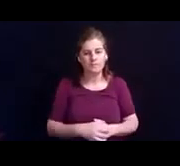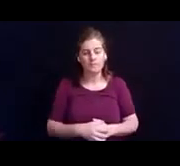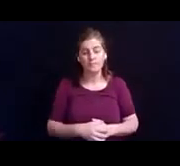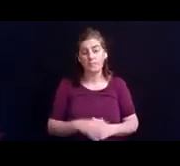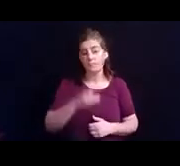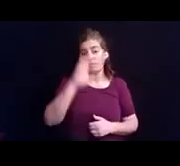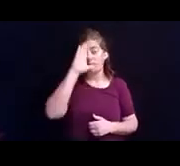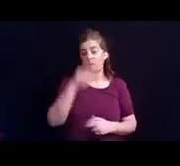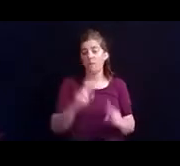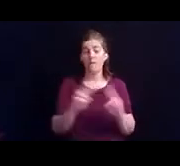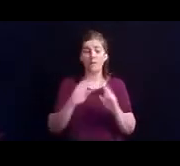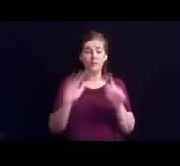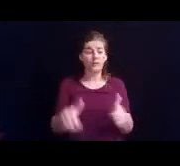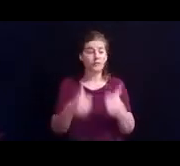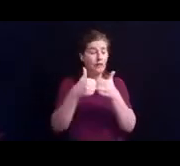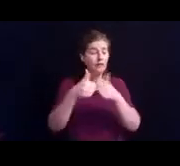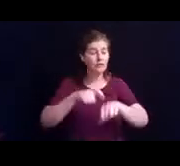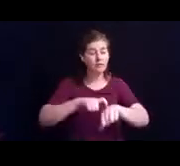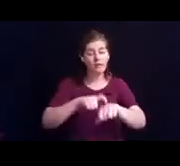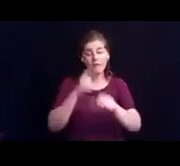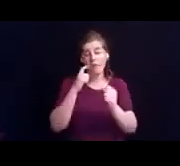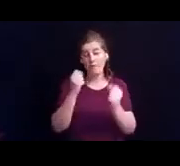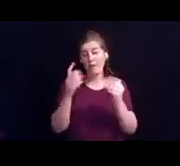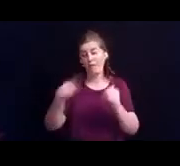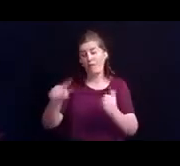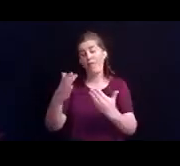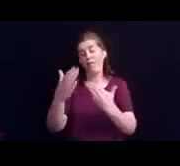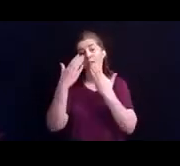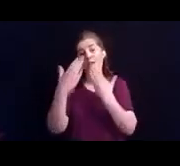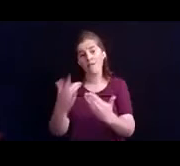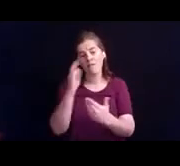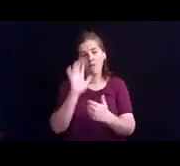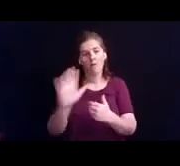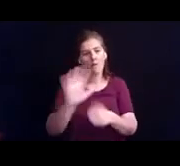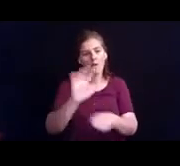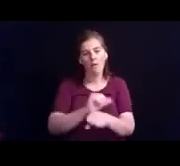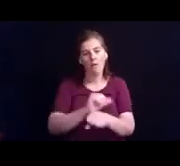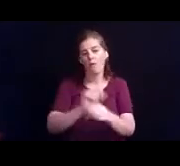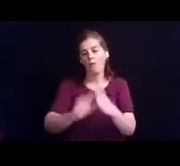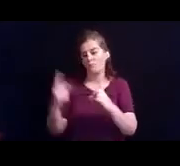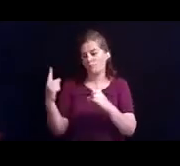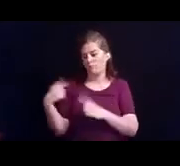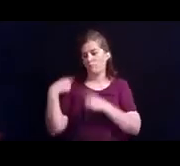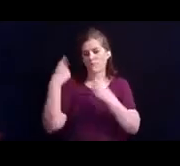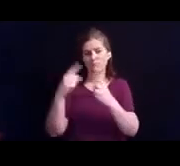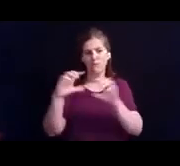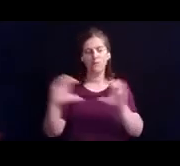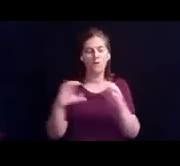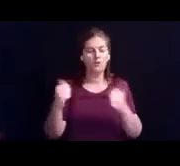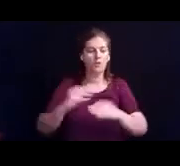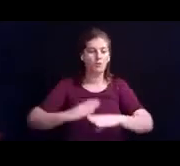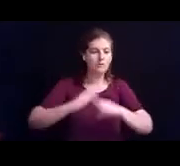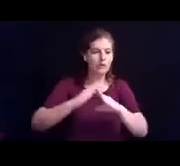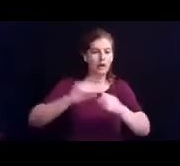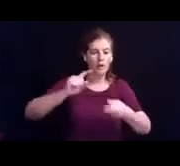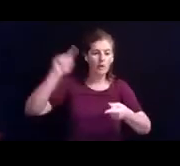this has been a very challenging period for many of you. We thank you for the work that you're already doing to try to prevent and mitigate